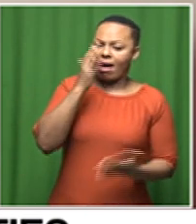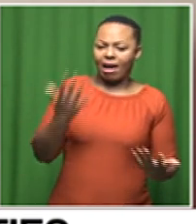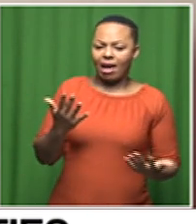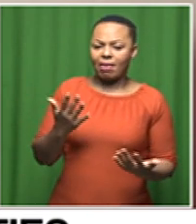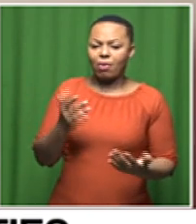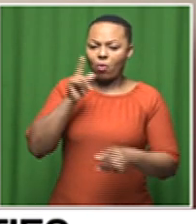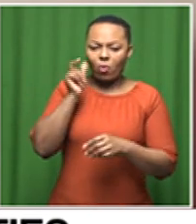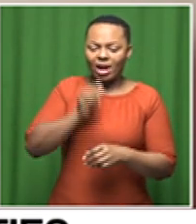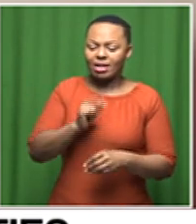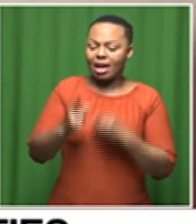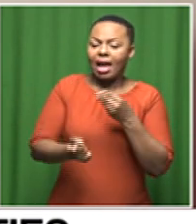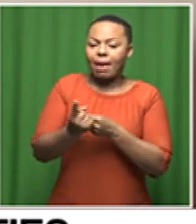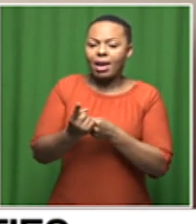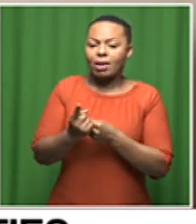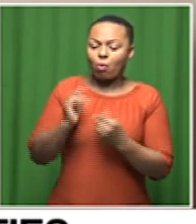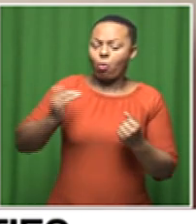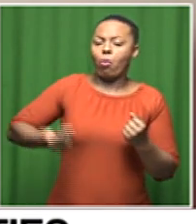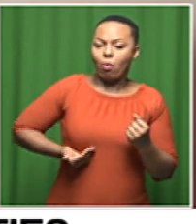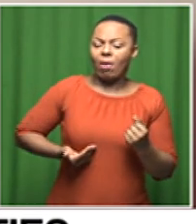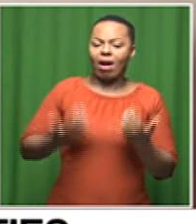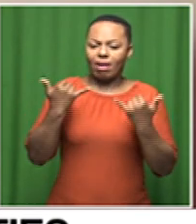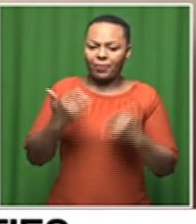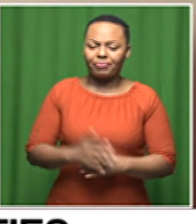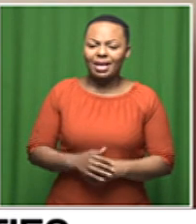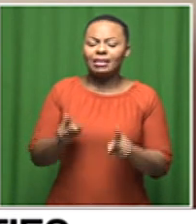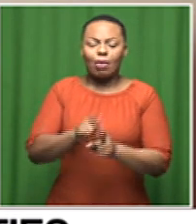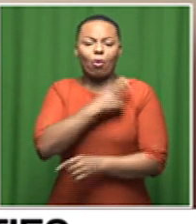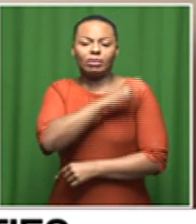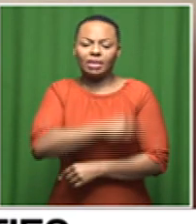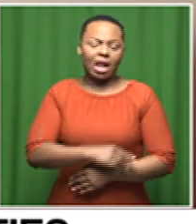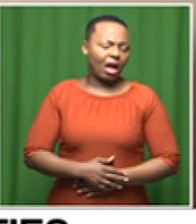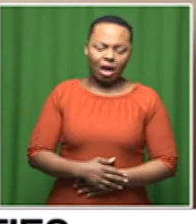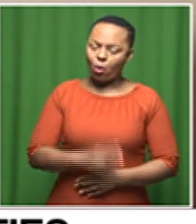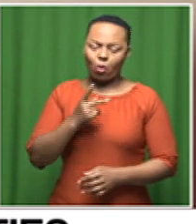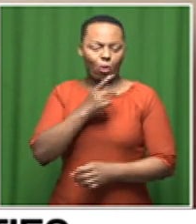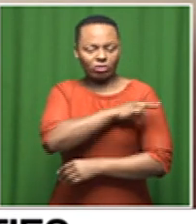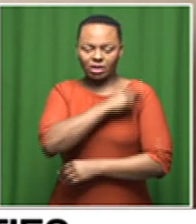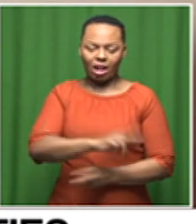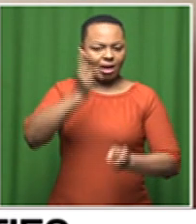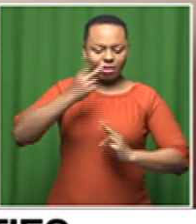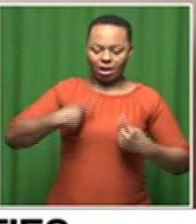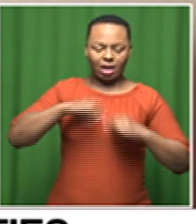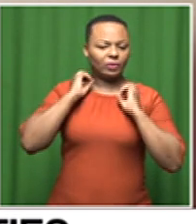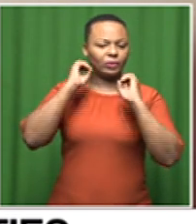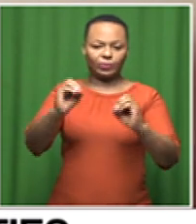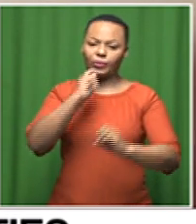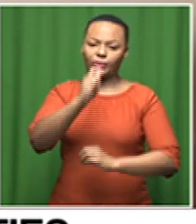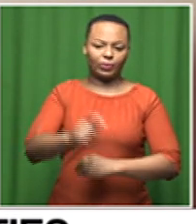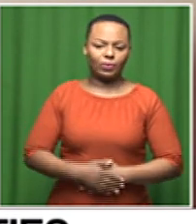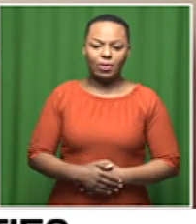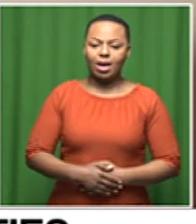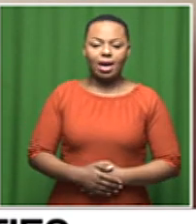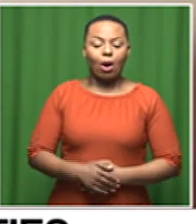women, it's too much. The violence that is happening in hospitals, it's too much. So what is happening on the ground,